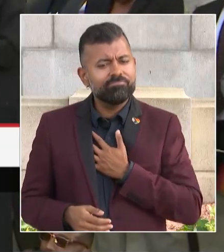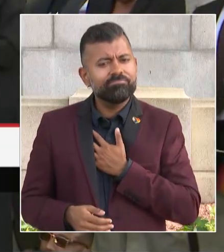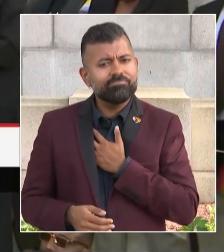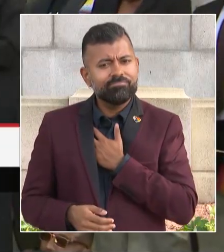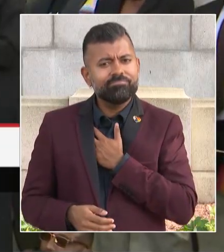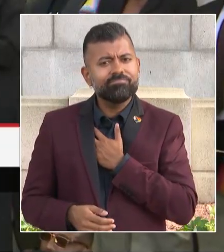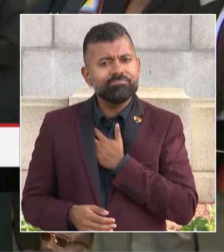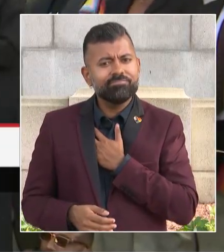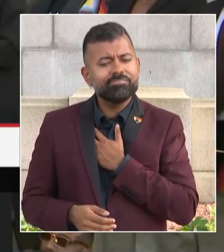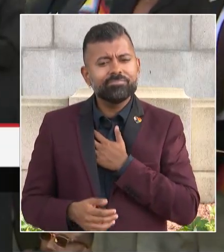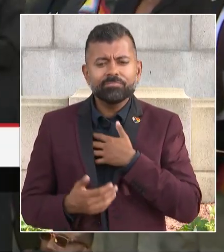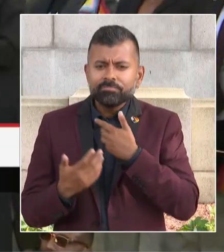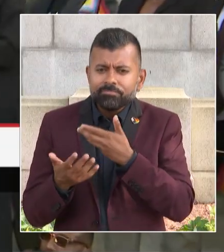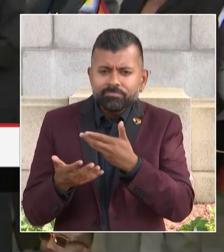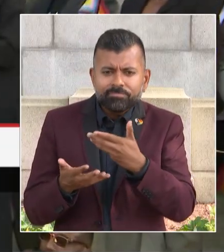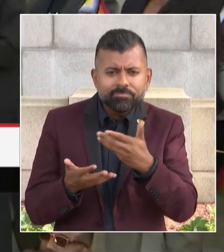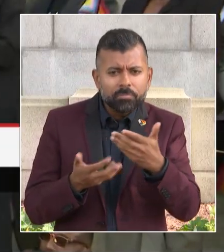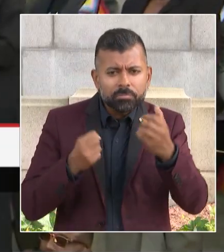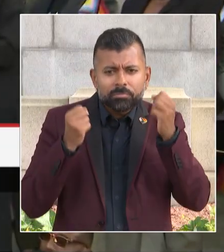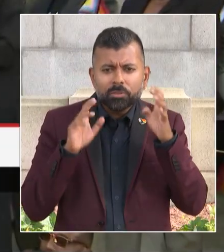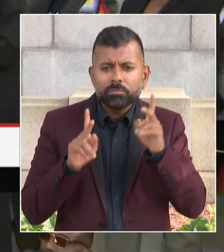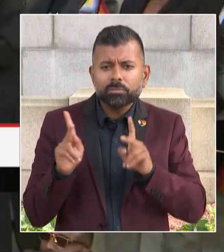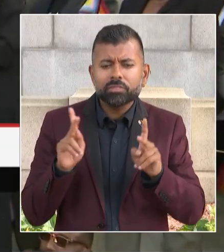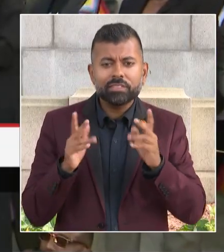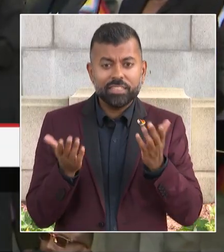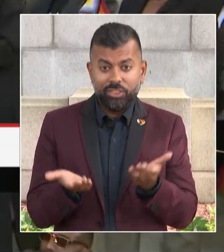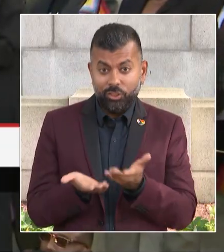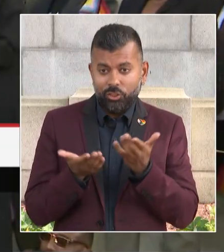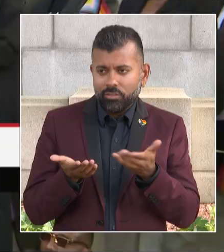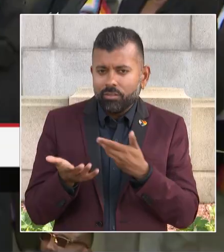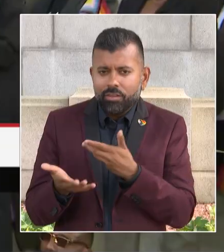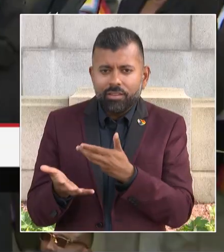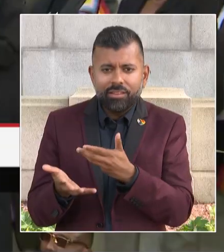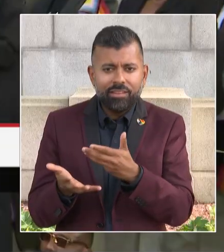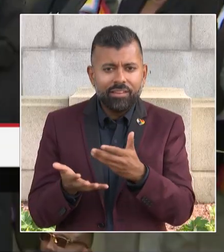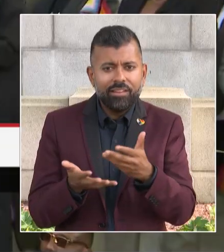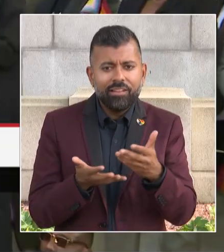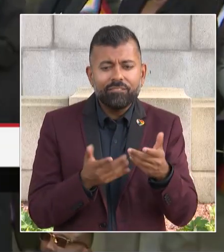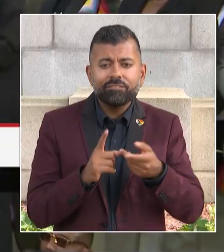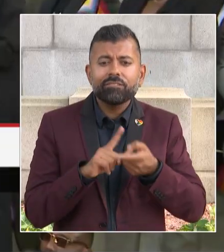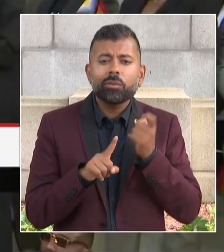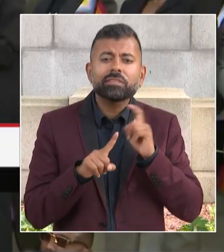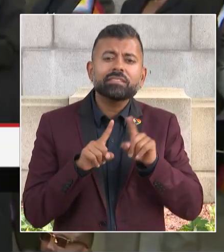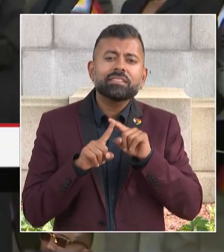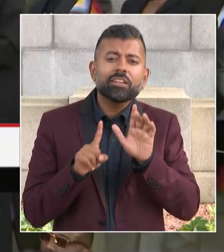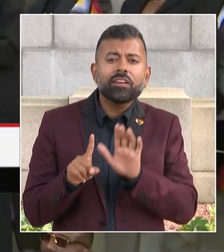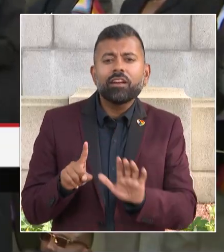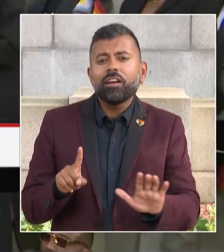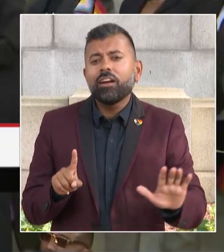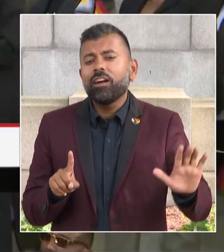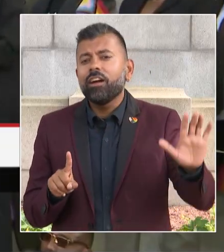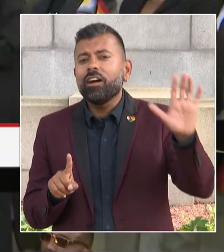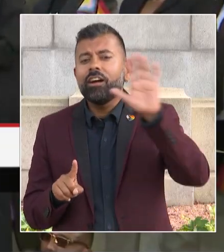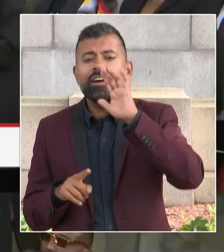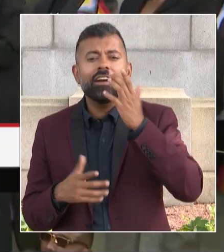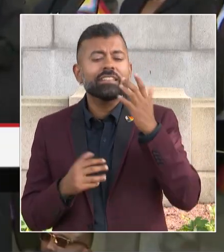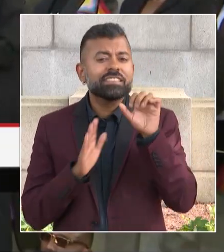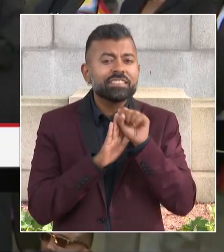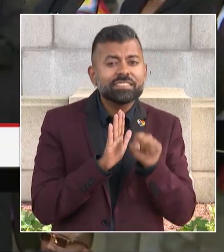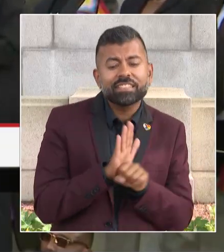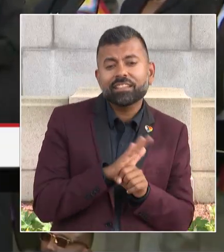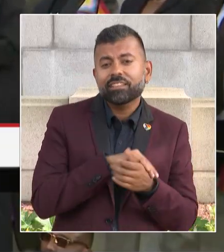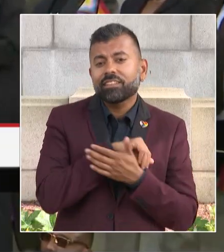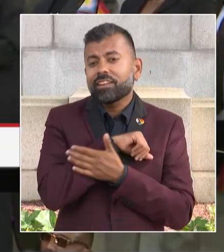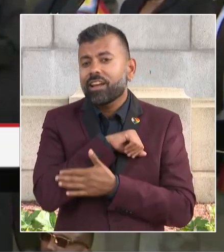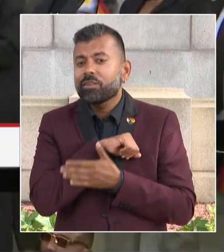are coming here to the nation's capital because they know that they can be who they are and love who they love and celebrate